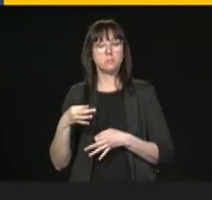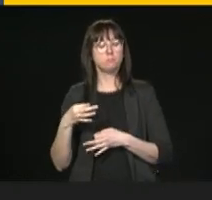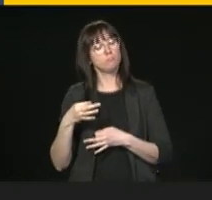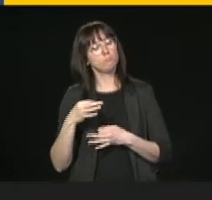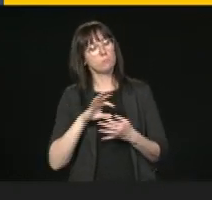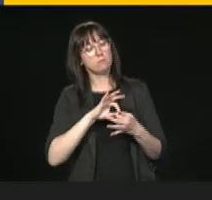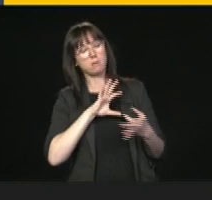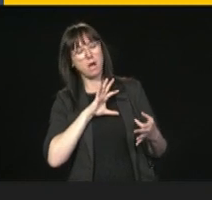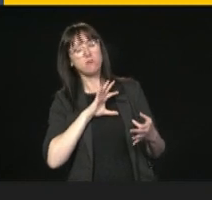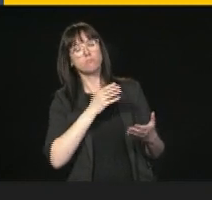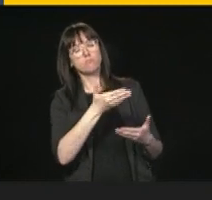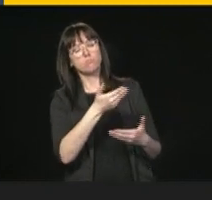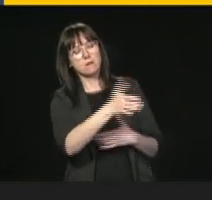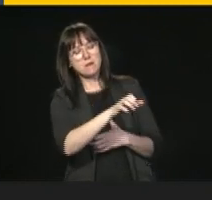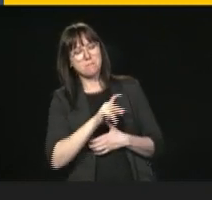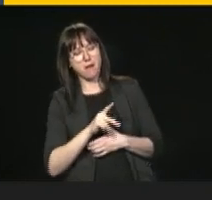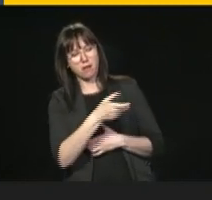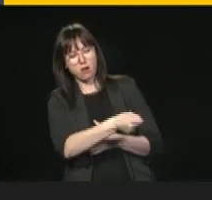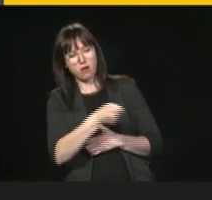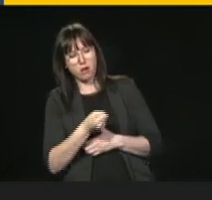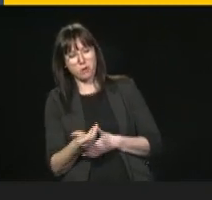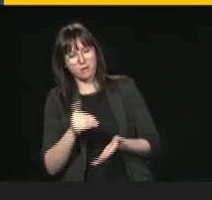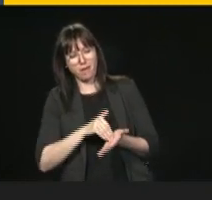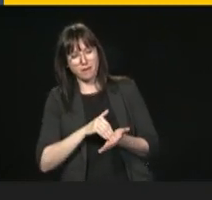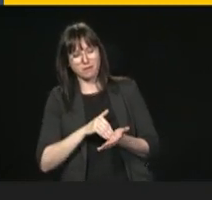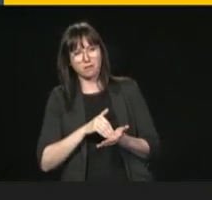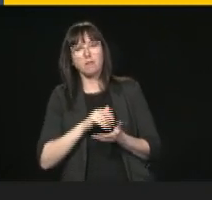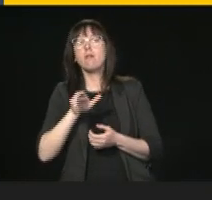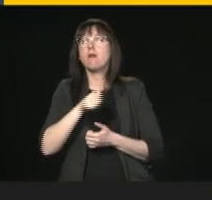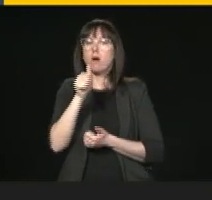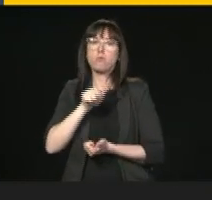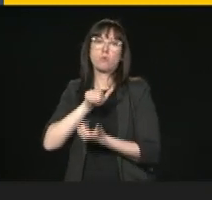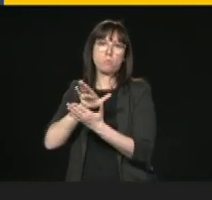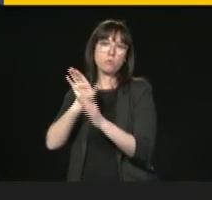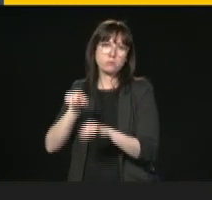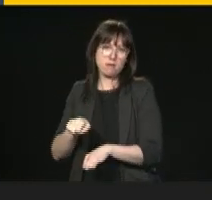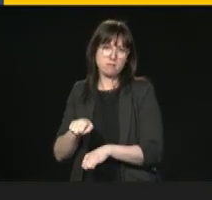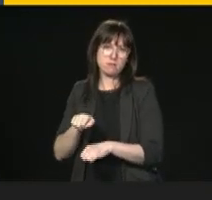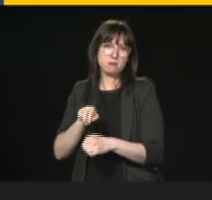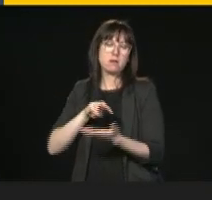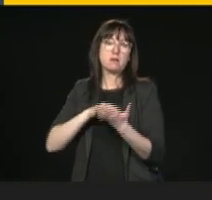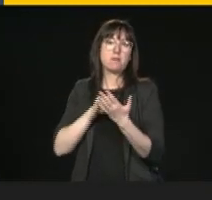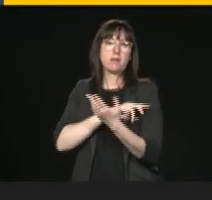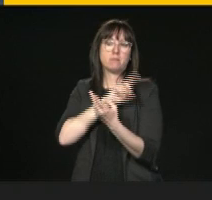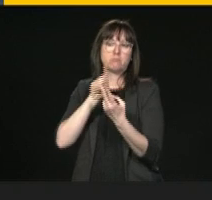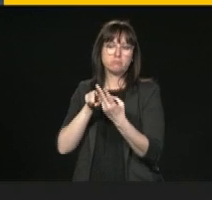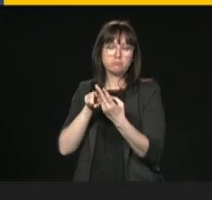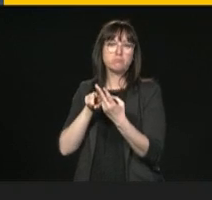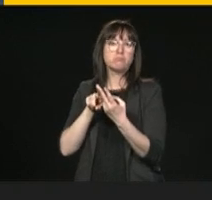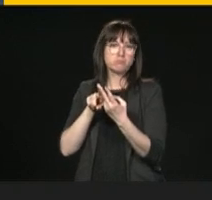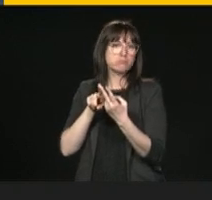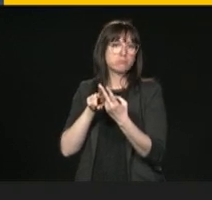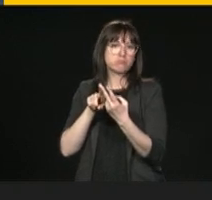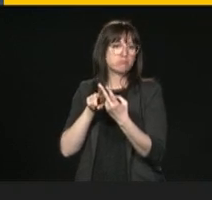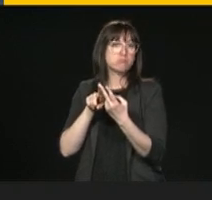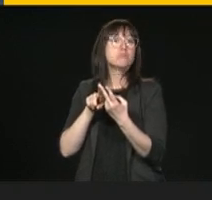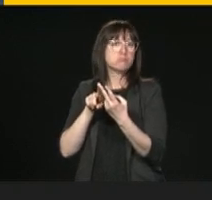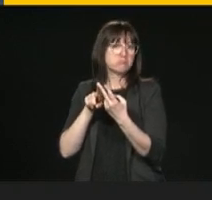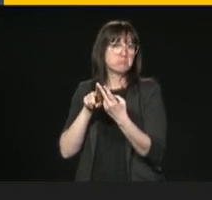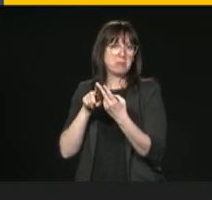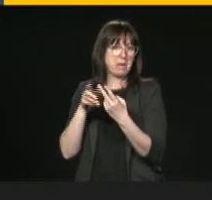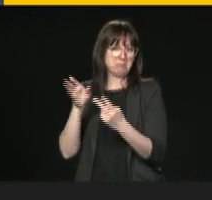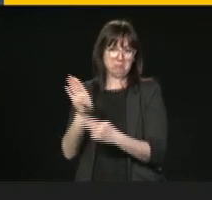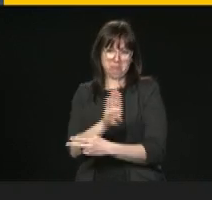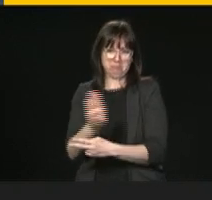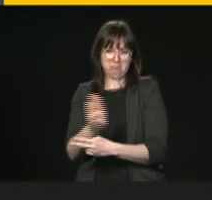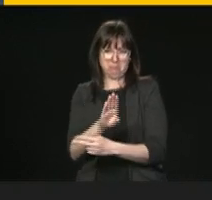ways to go about things, meaning that they can, things can happen with the employer. But I think that most